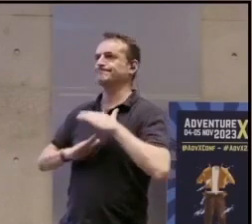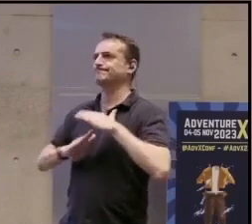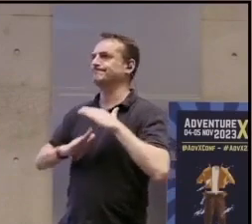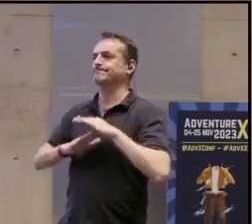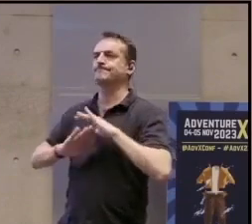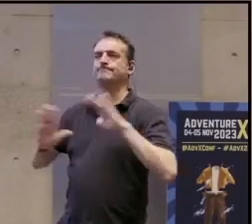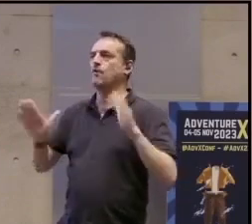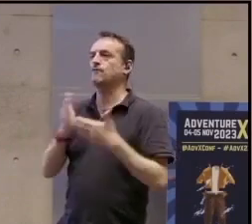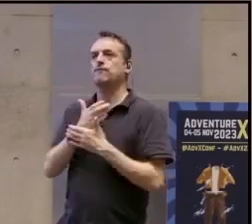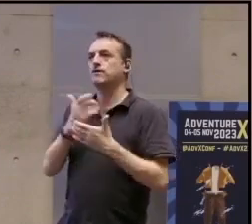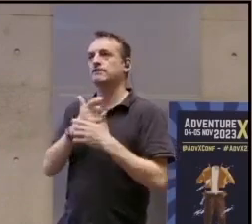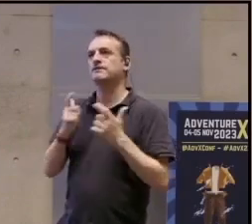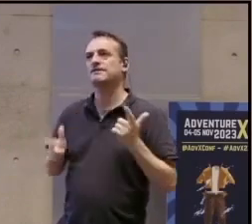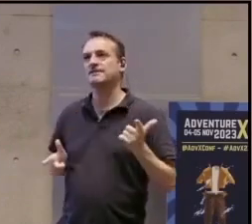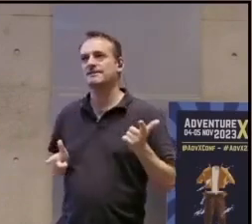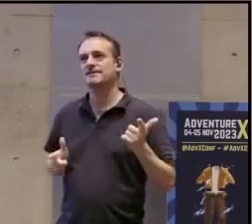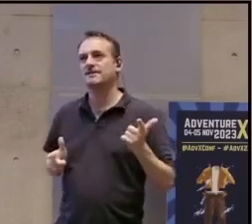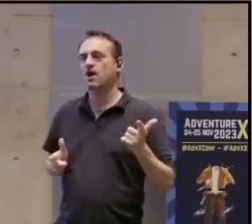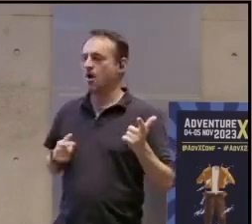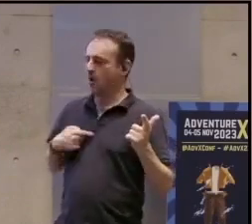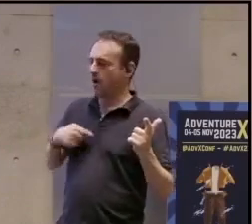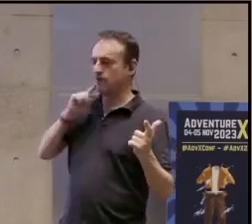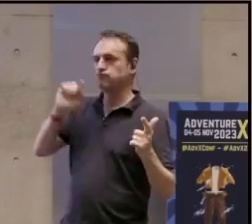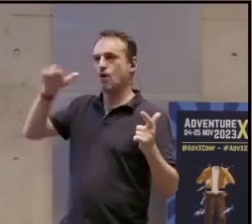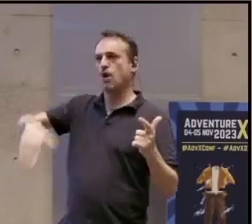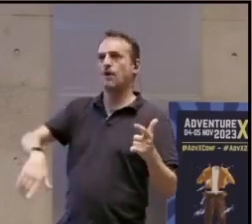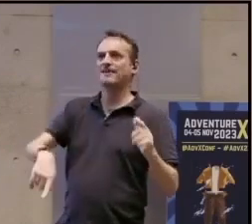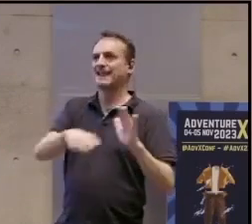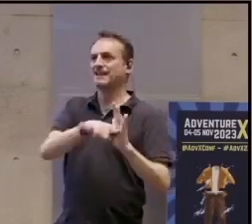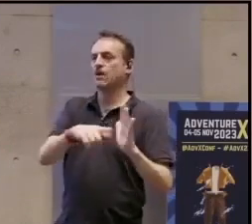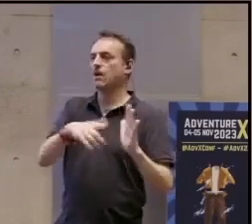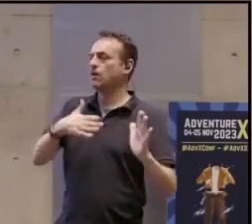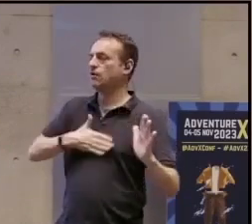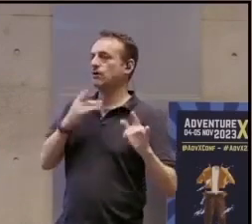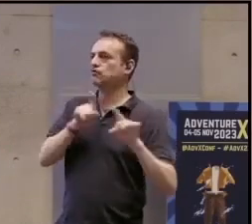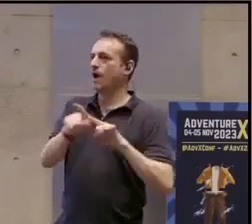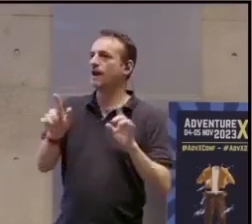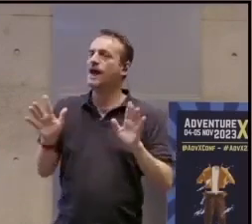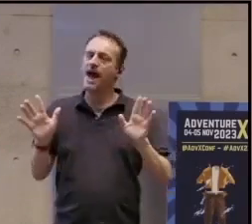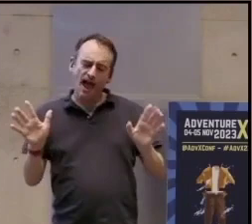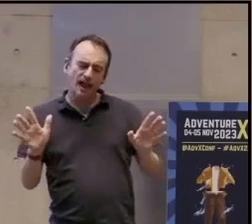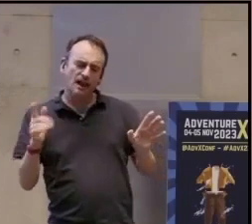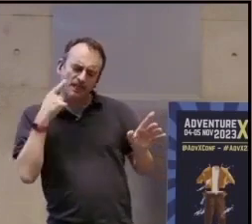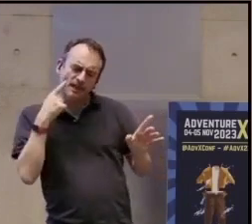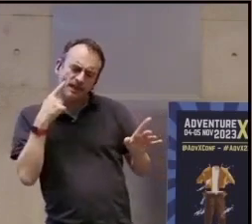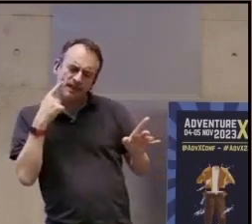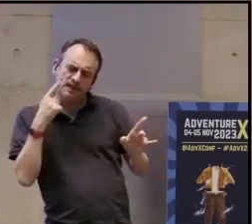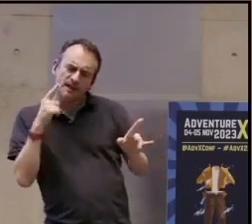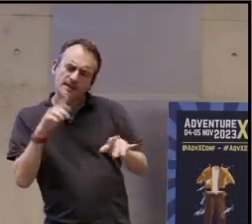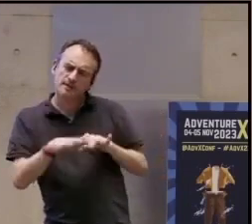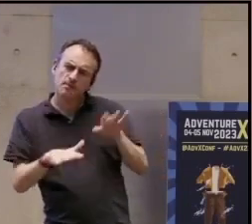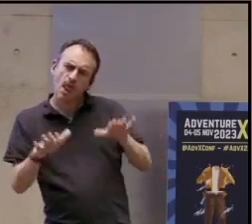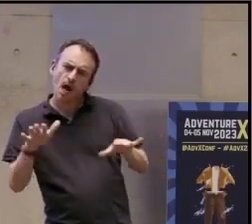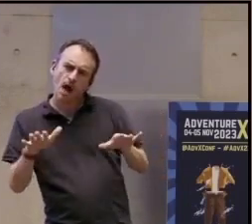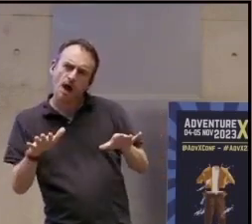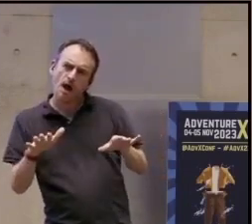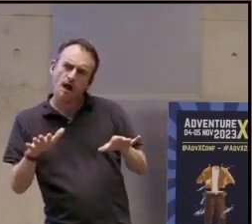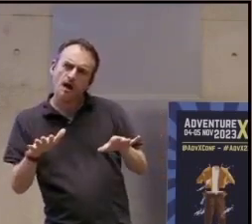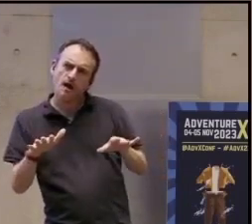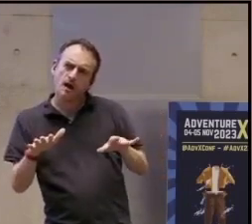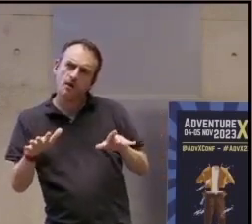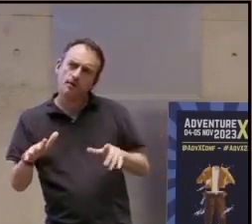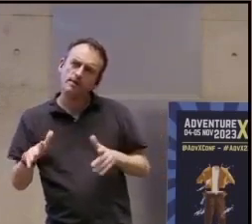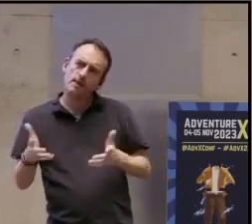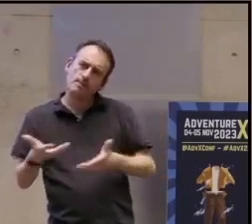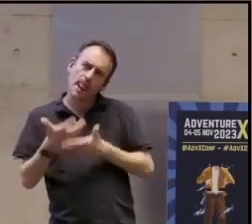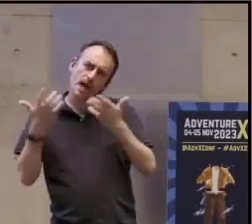like, I think that's going to be a negative experience, so I'm not going to try it. And I think that's what you have to try to understand the player base is